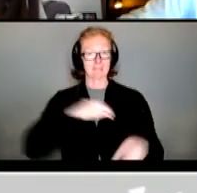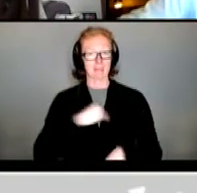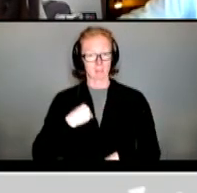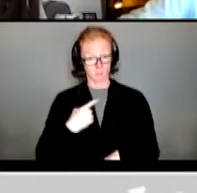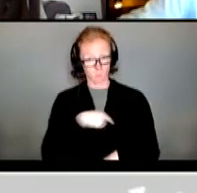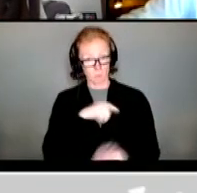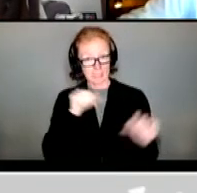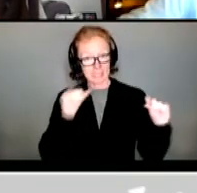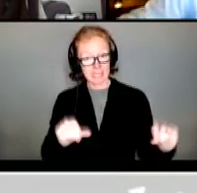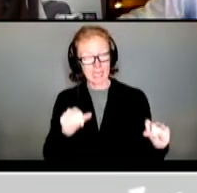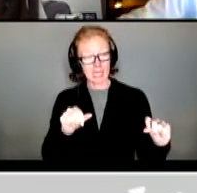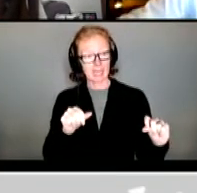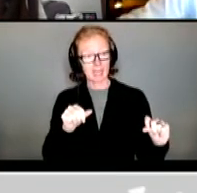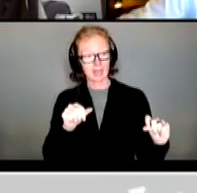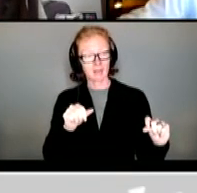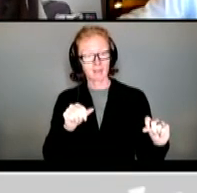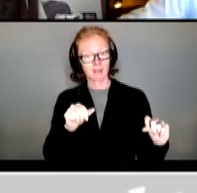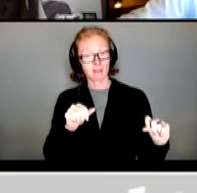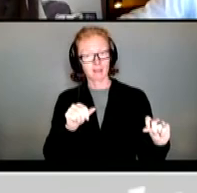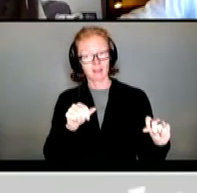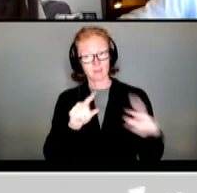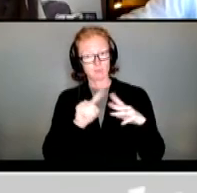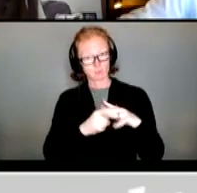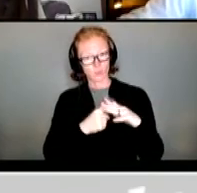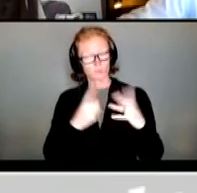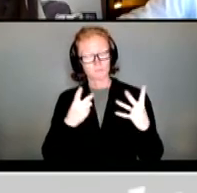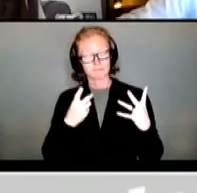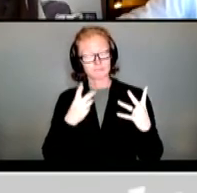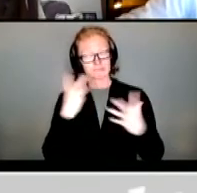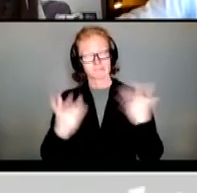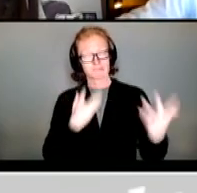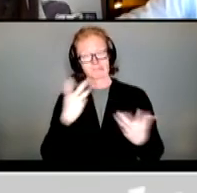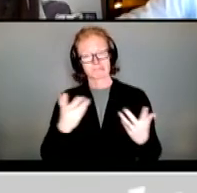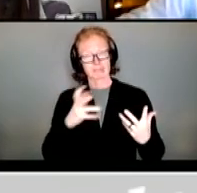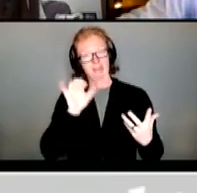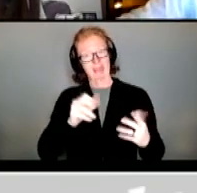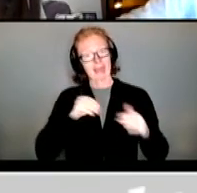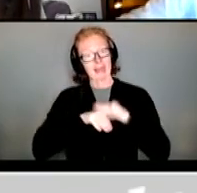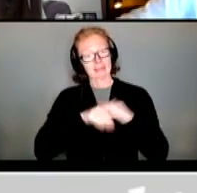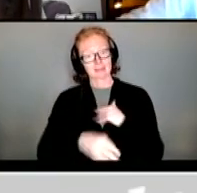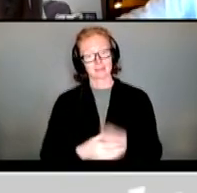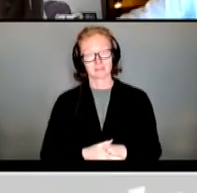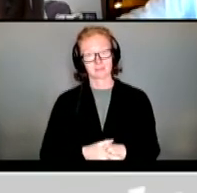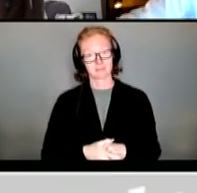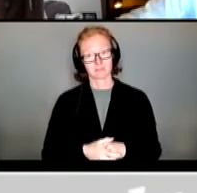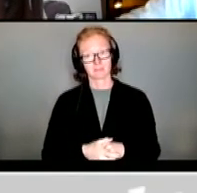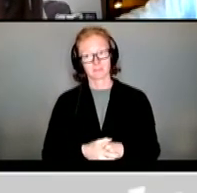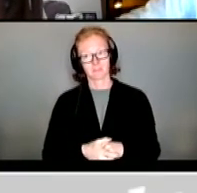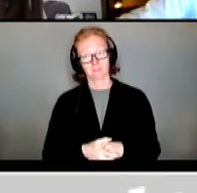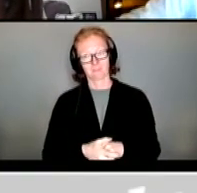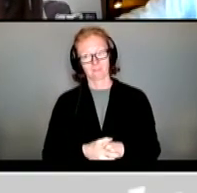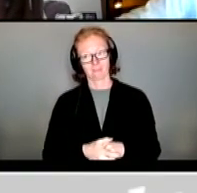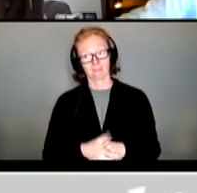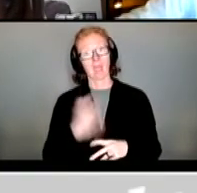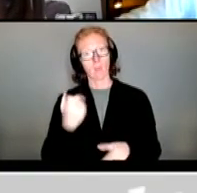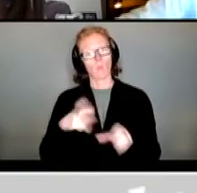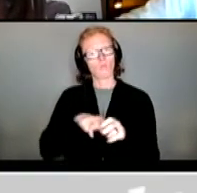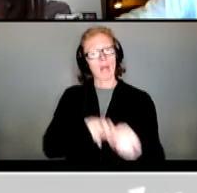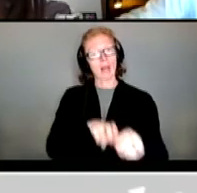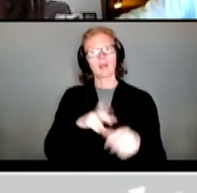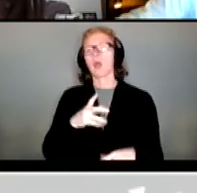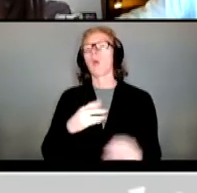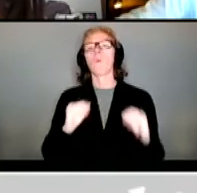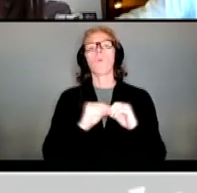able to, you know, activate that type of, you know, access? And you guys said we can do ride-alongs. I want to do more than